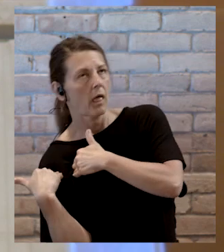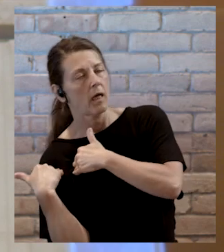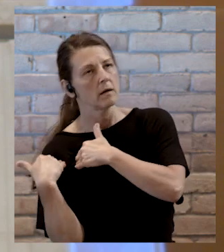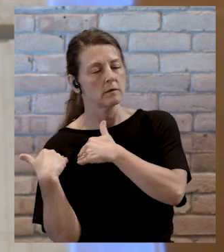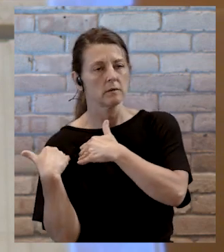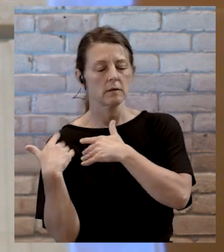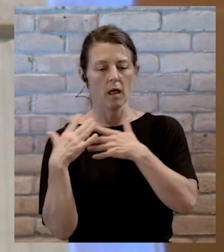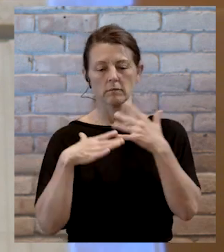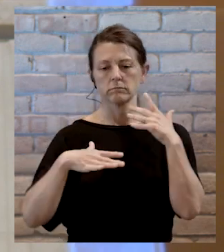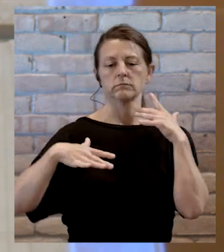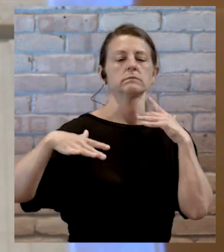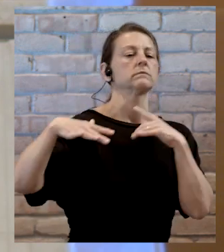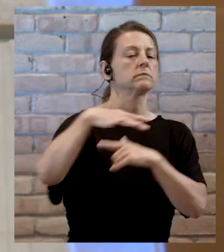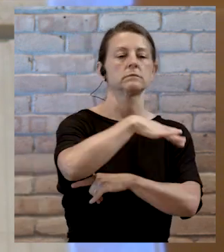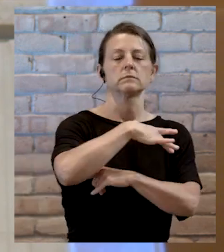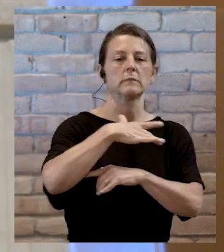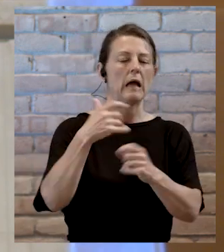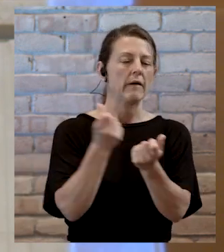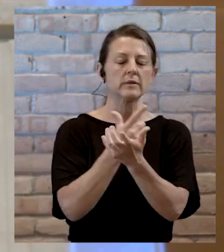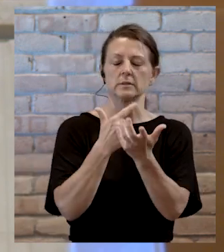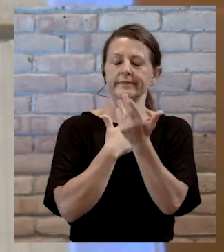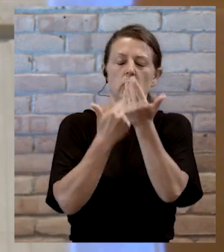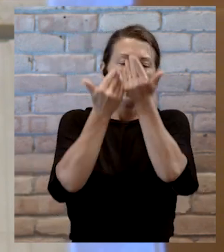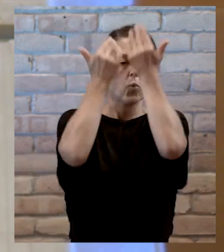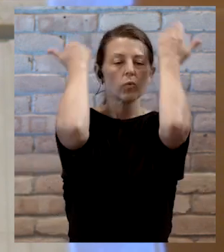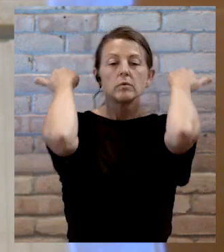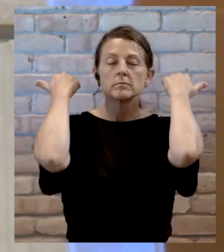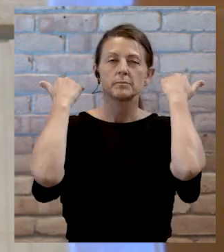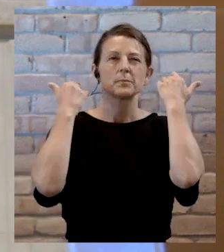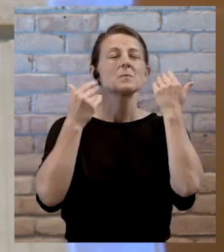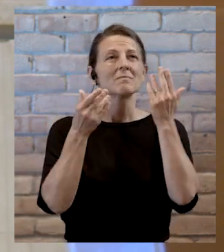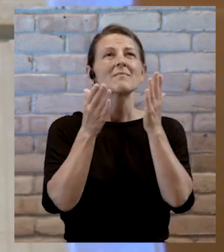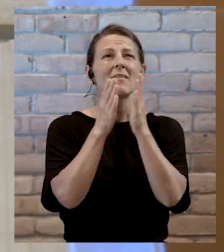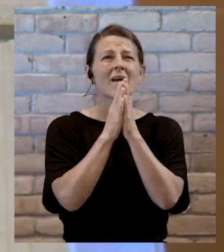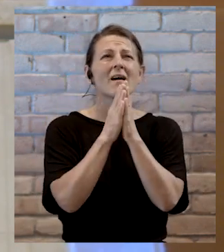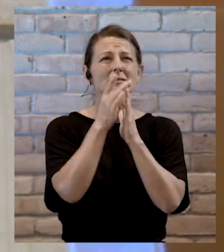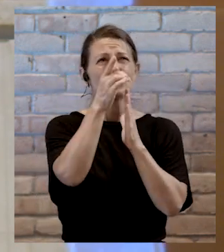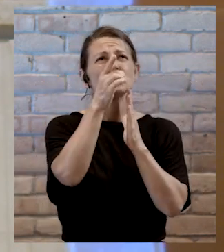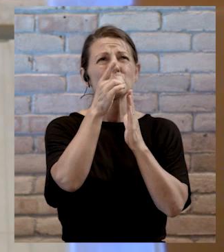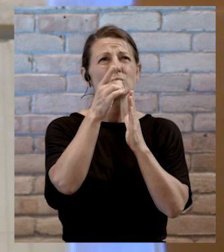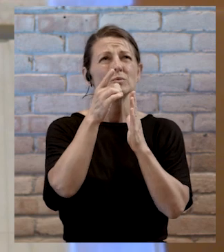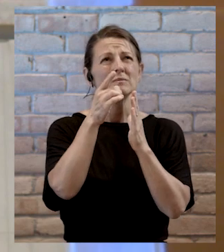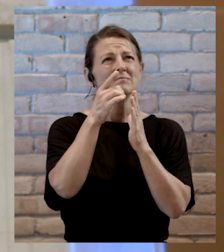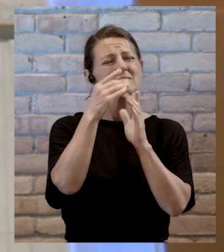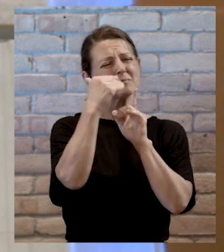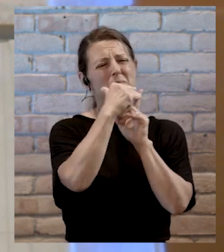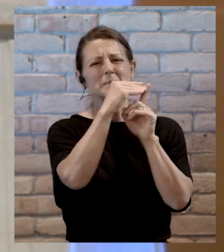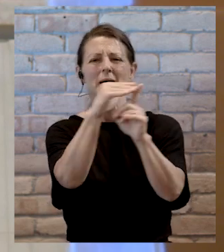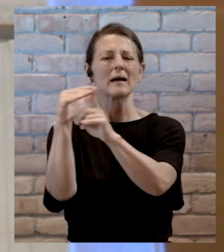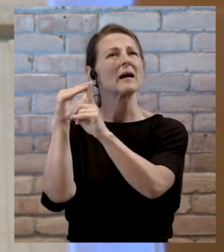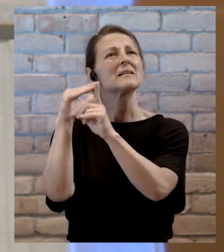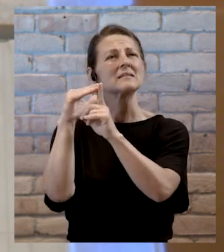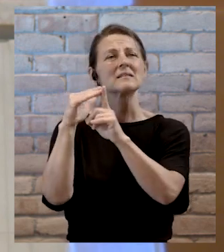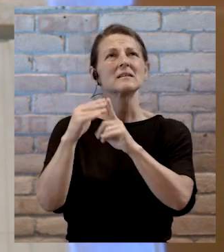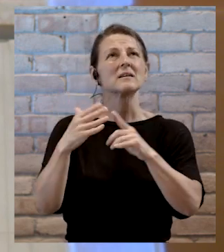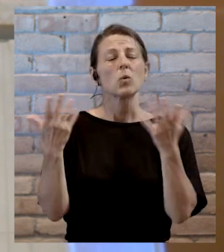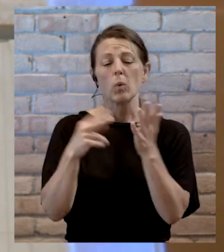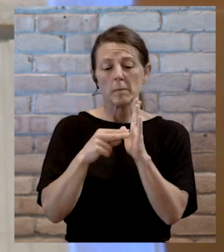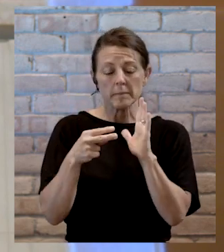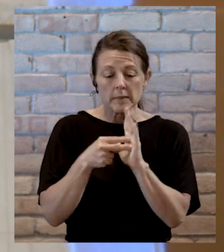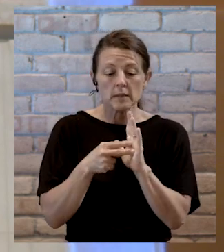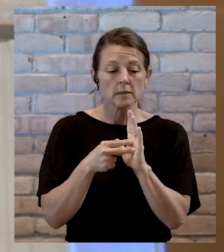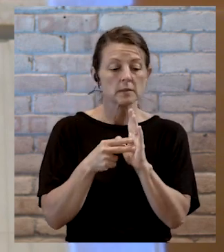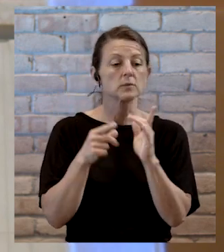the atmosphere and environment. We ask, O Lord, that you would remind us of what it means to